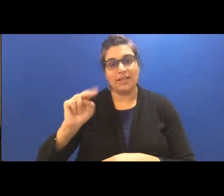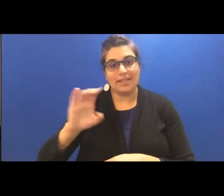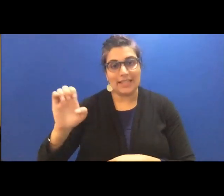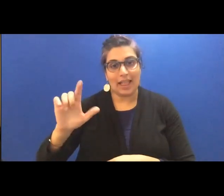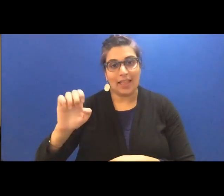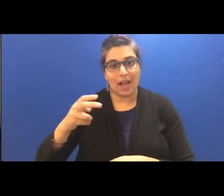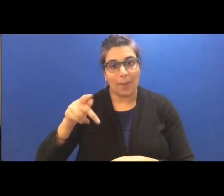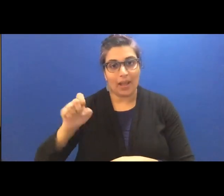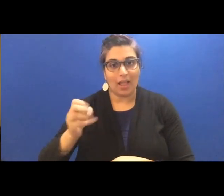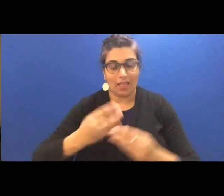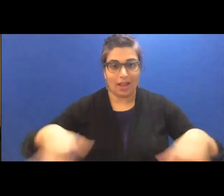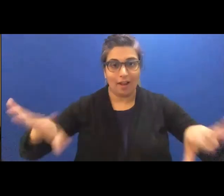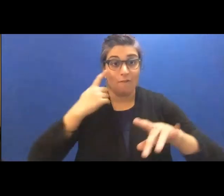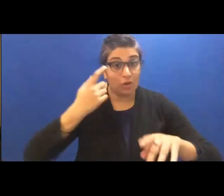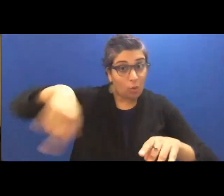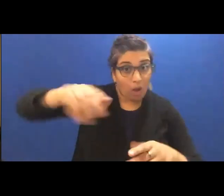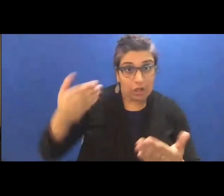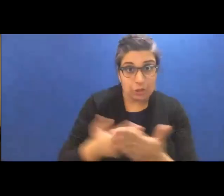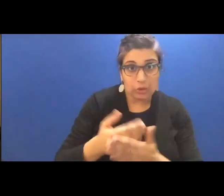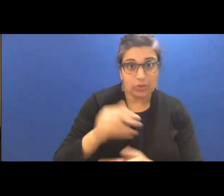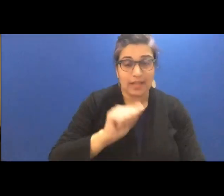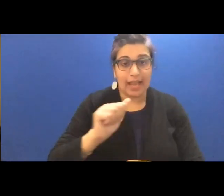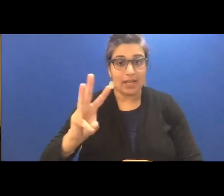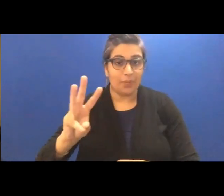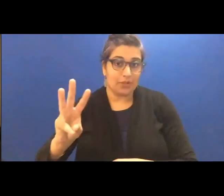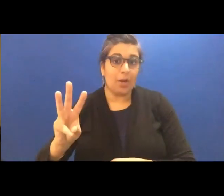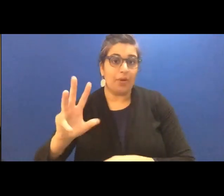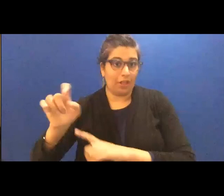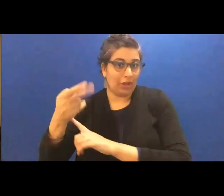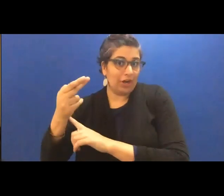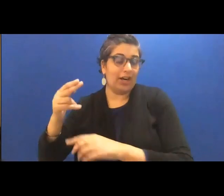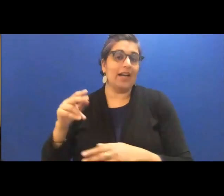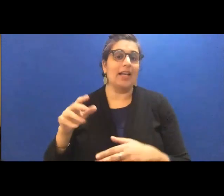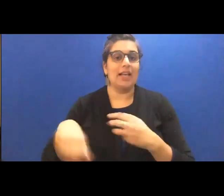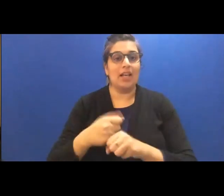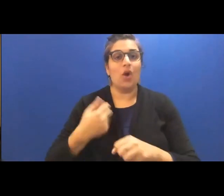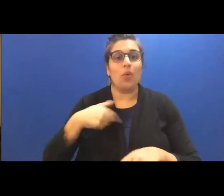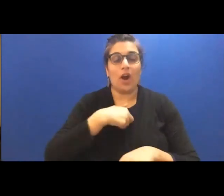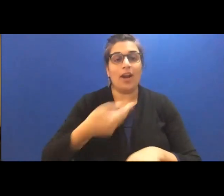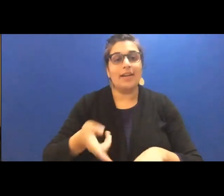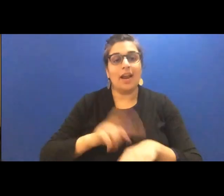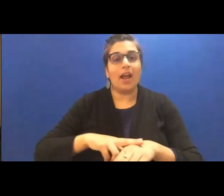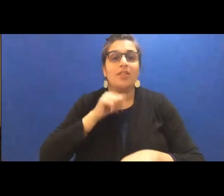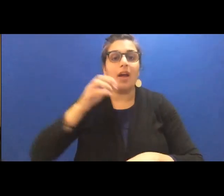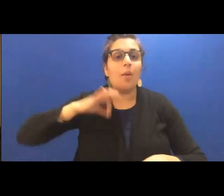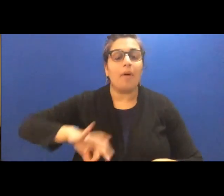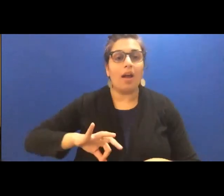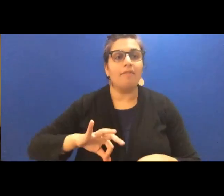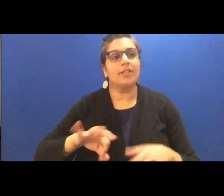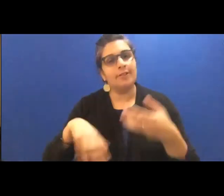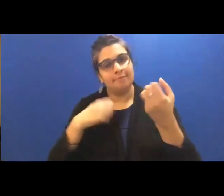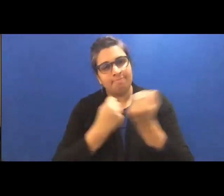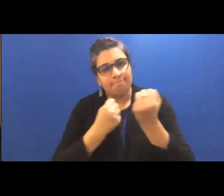For those of you who are new to the AAWW in our 30th year, we are a national nonprofit organization dedicated to uplifting Asian